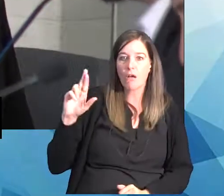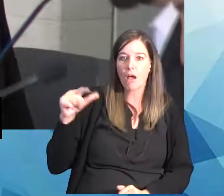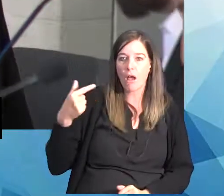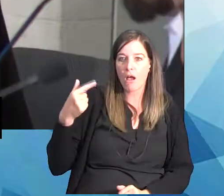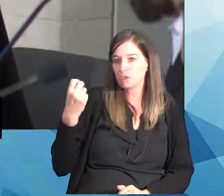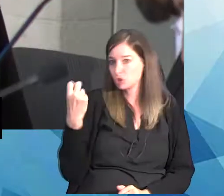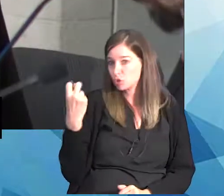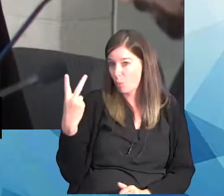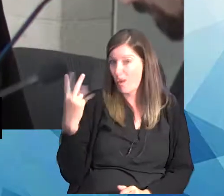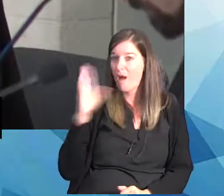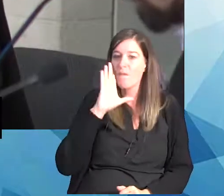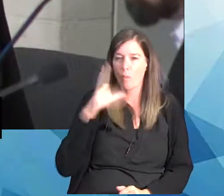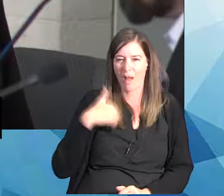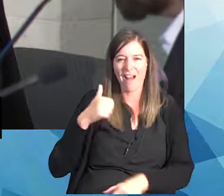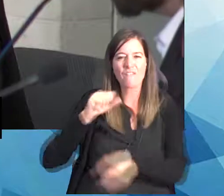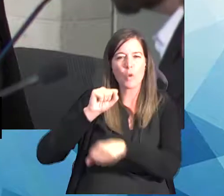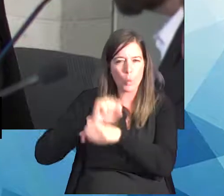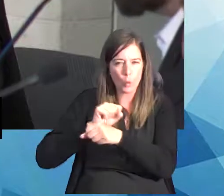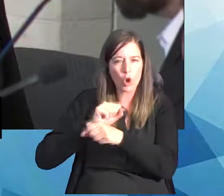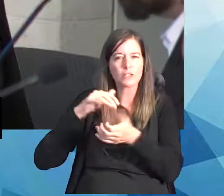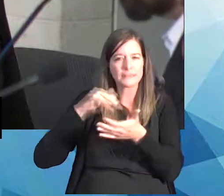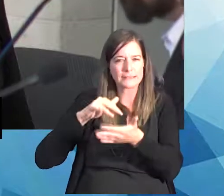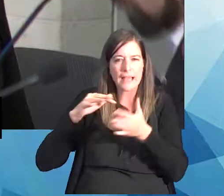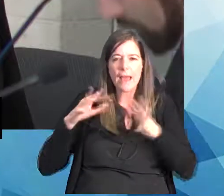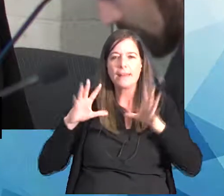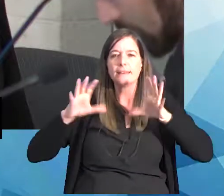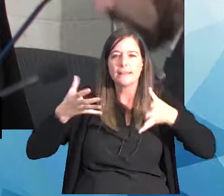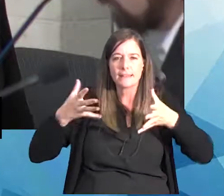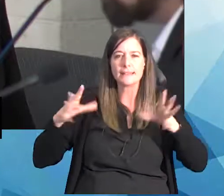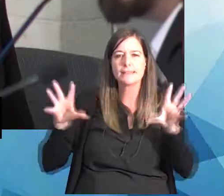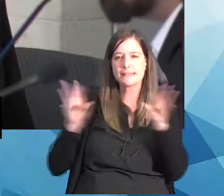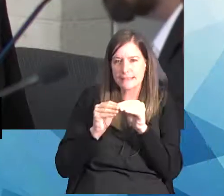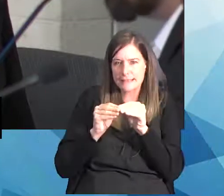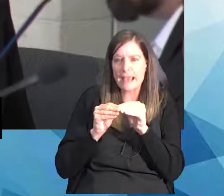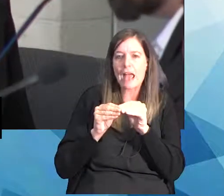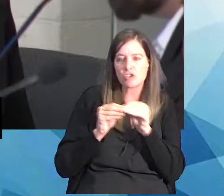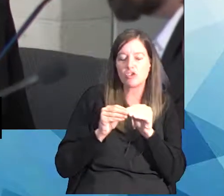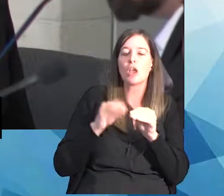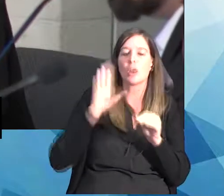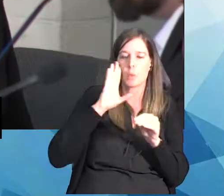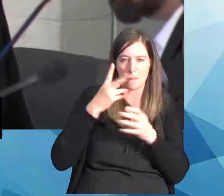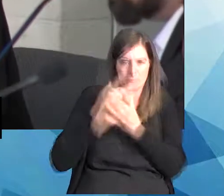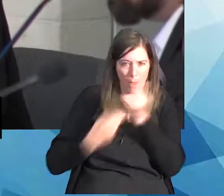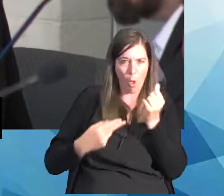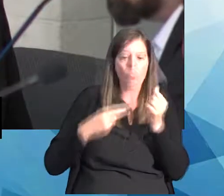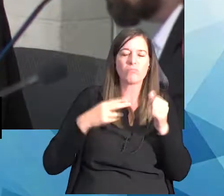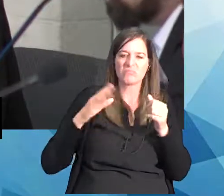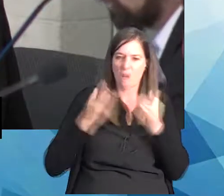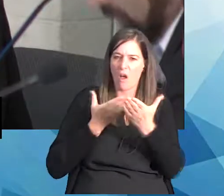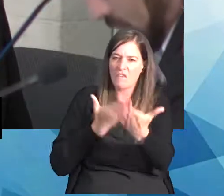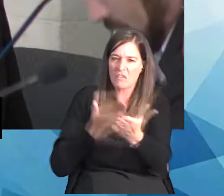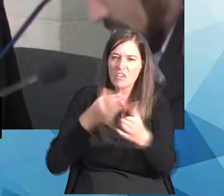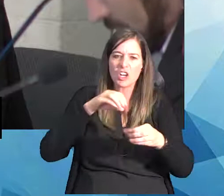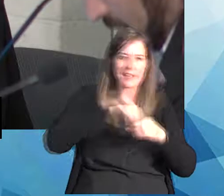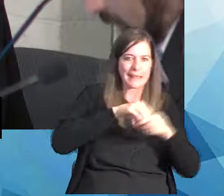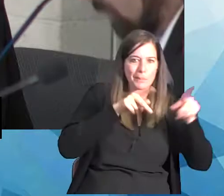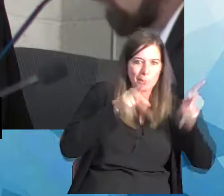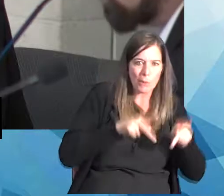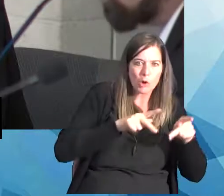be in person. There will be that technological component to it. That's the more informal work study session meeting on